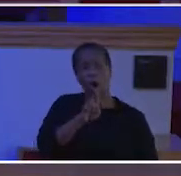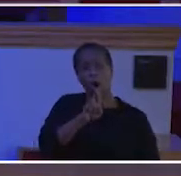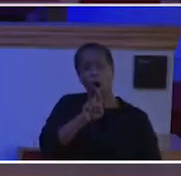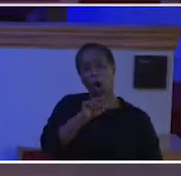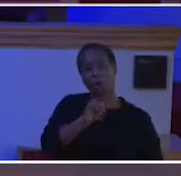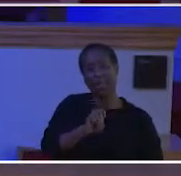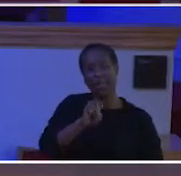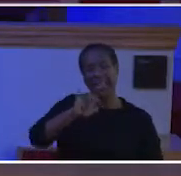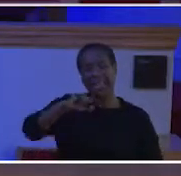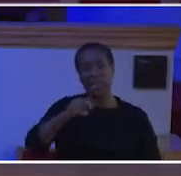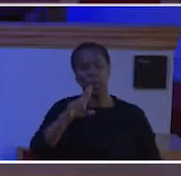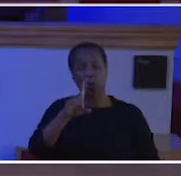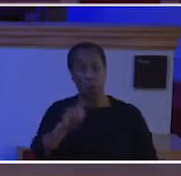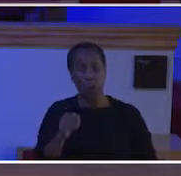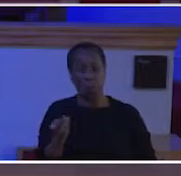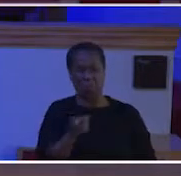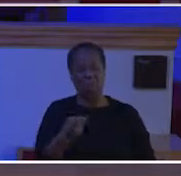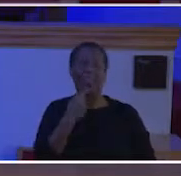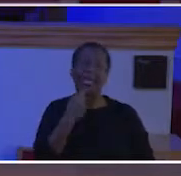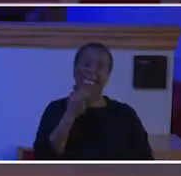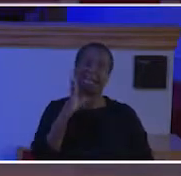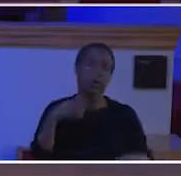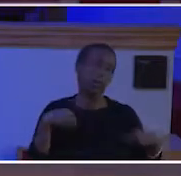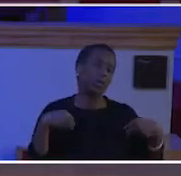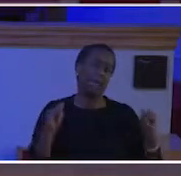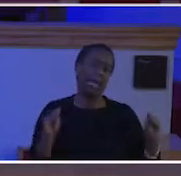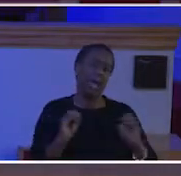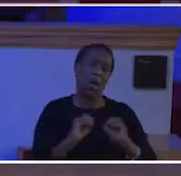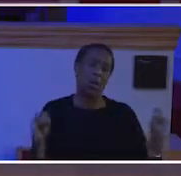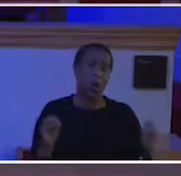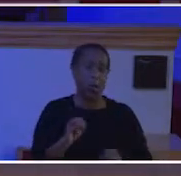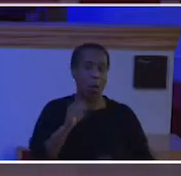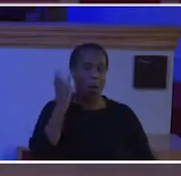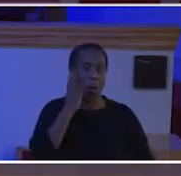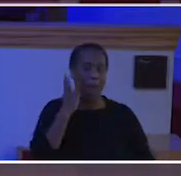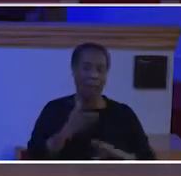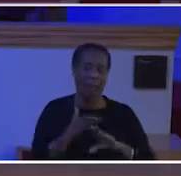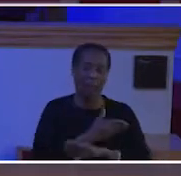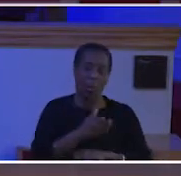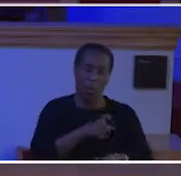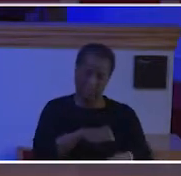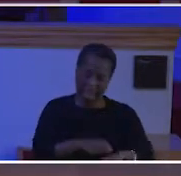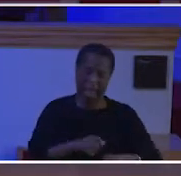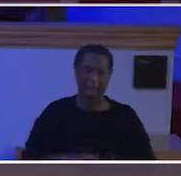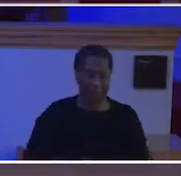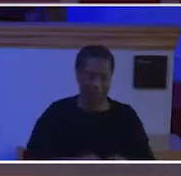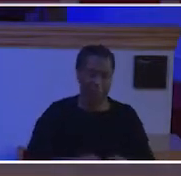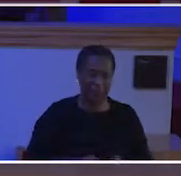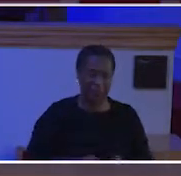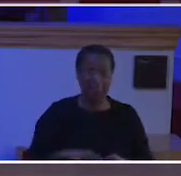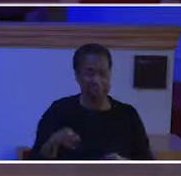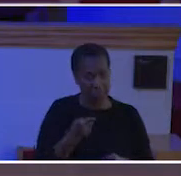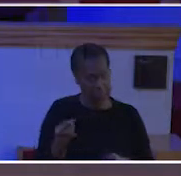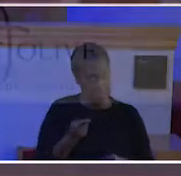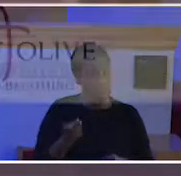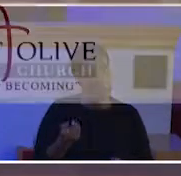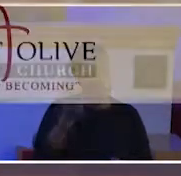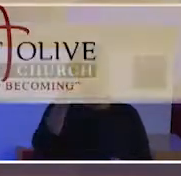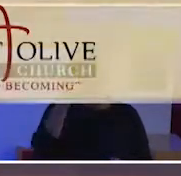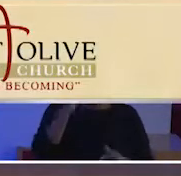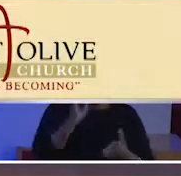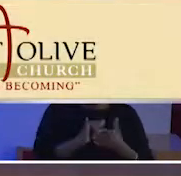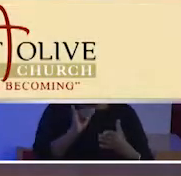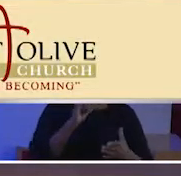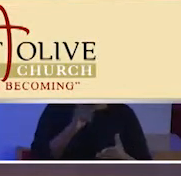Gallo said that they would sell no wine before its time. They understood that there was